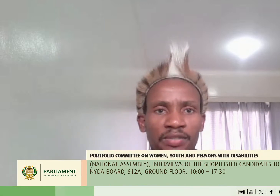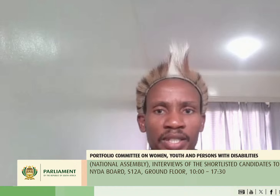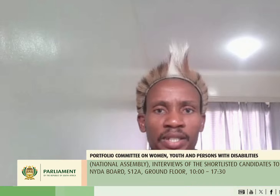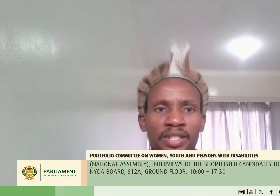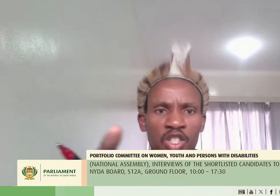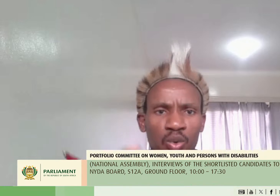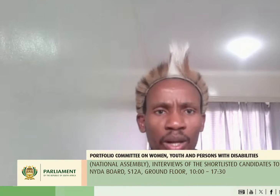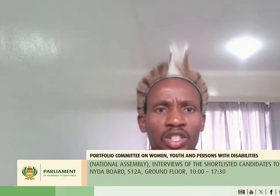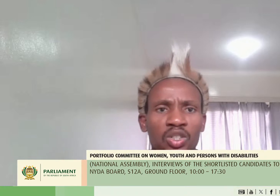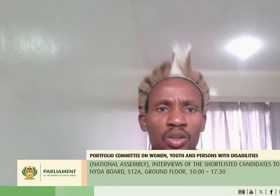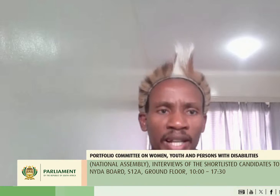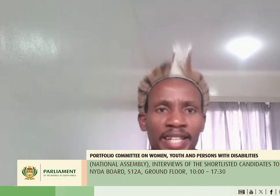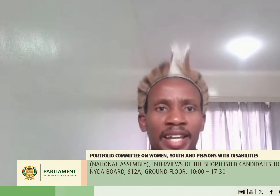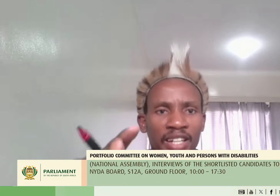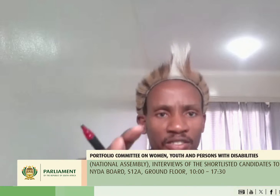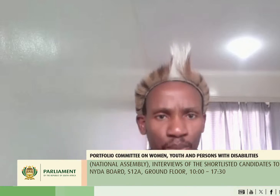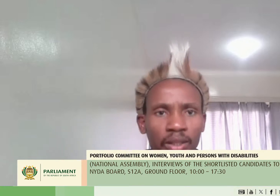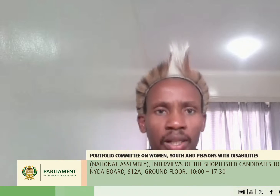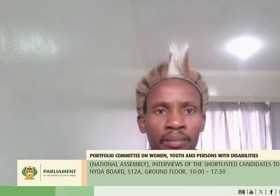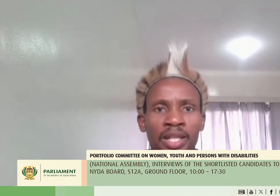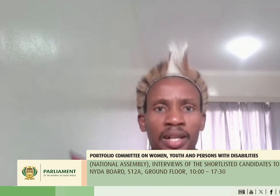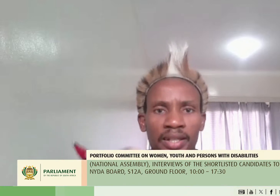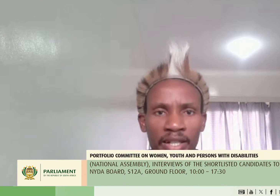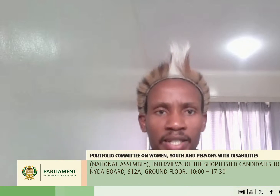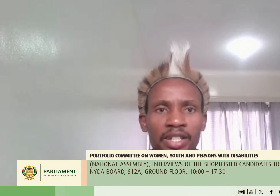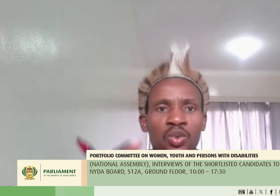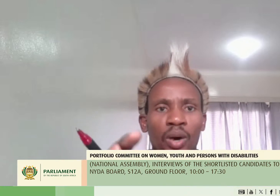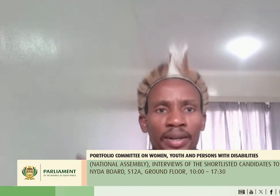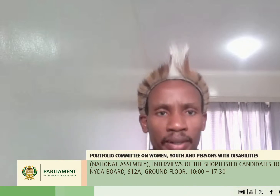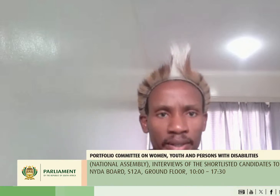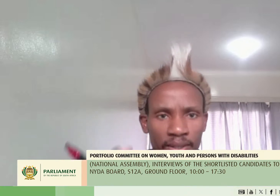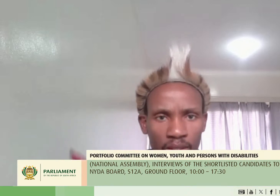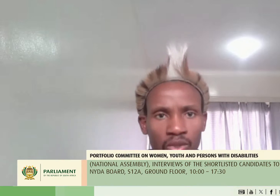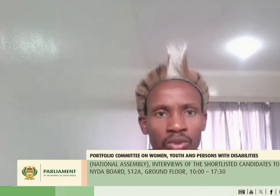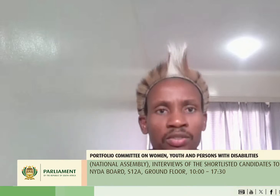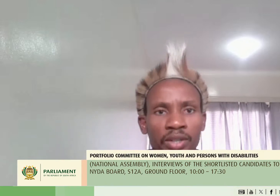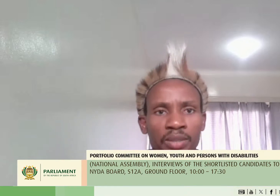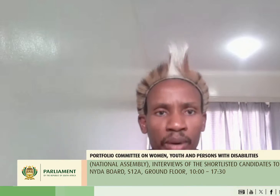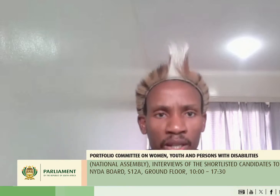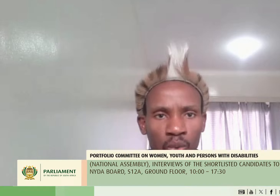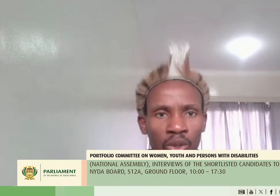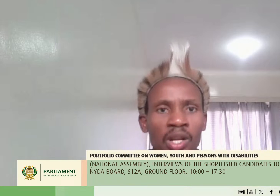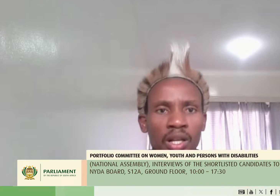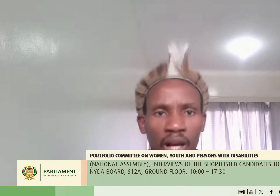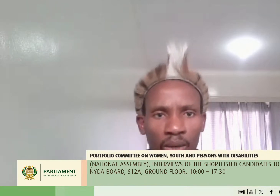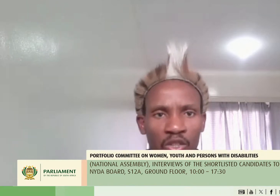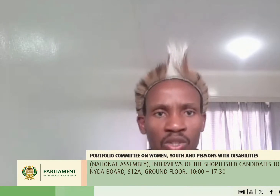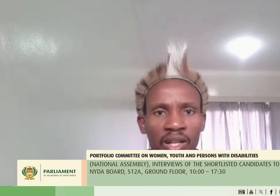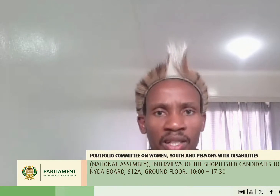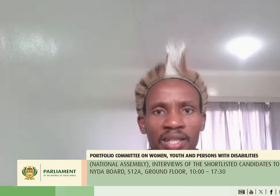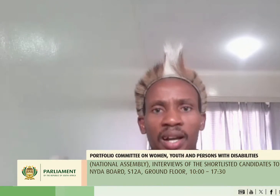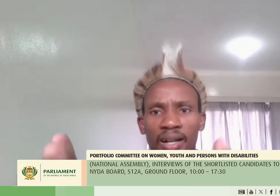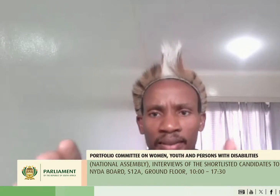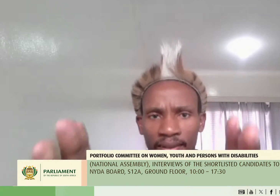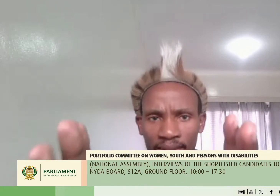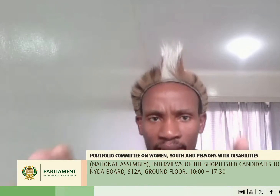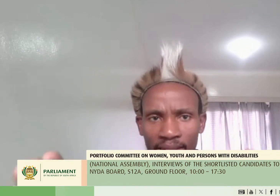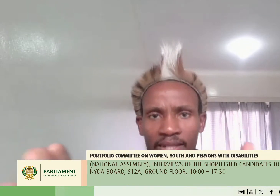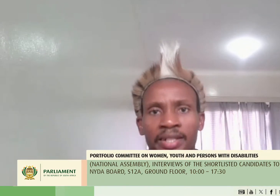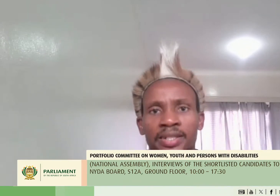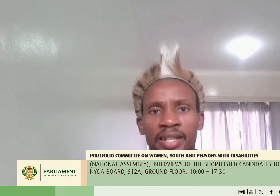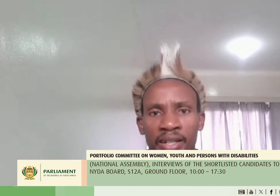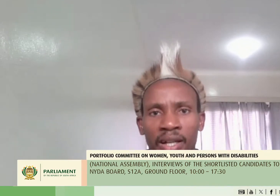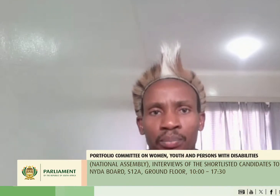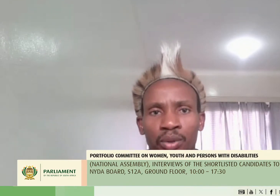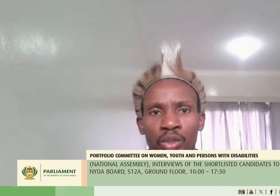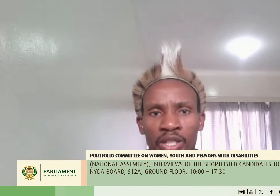economic activities, is to ensure that they have programs that seeks to address issues faced by youth in our society. I think that